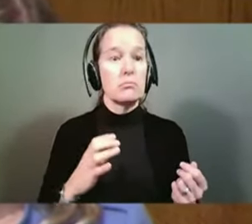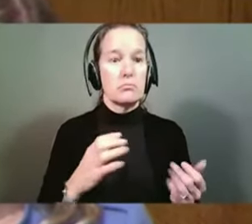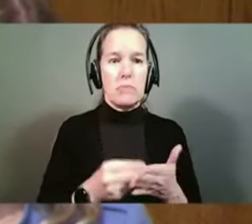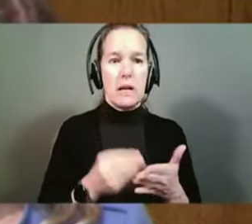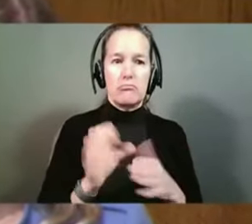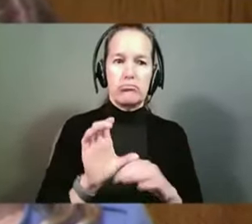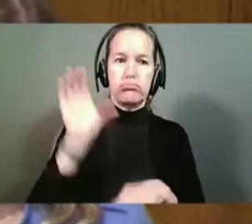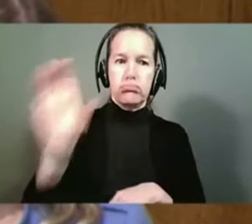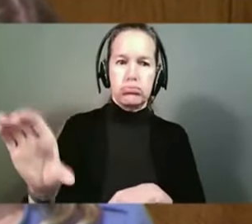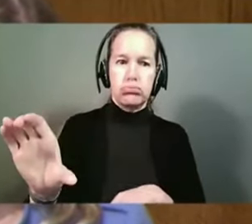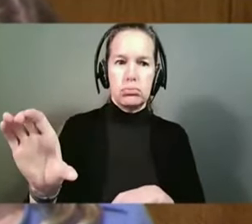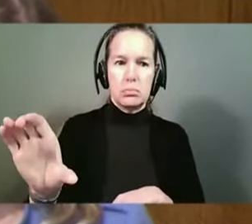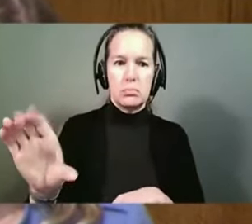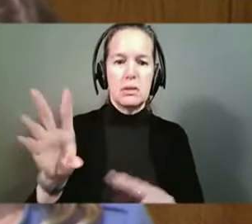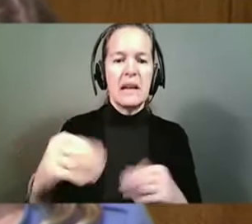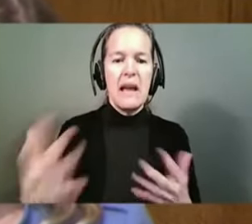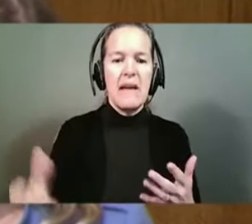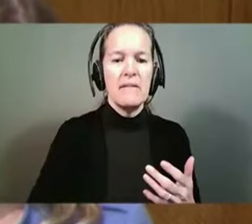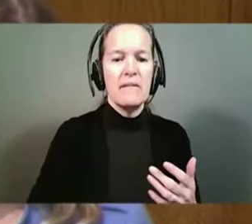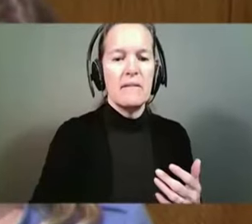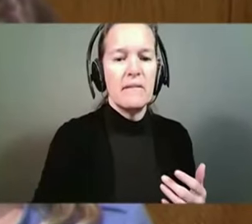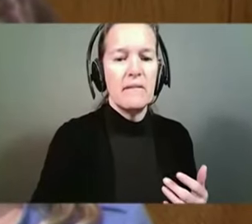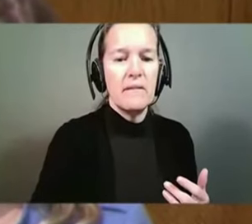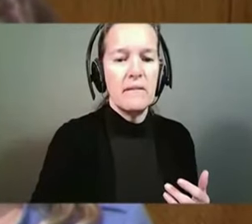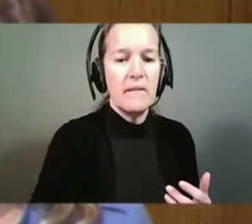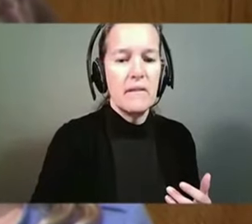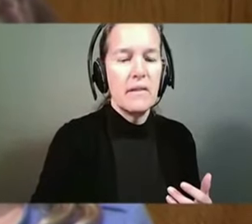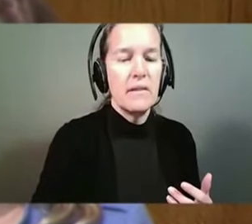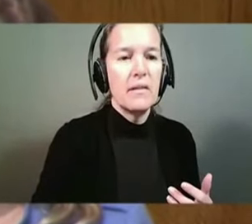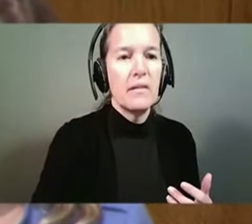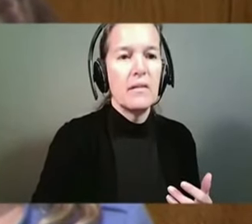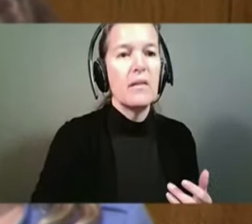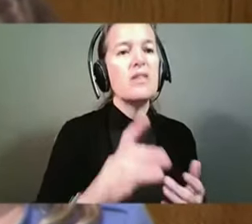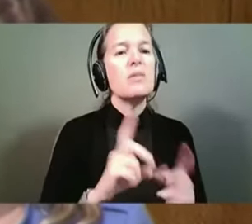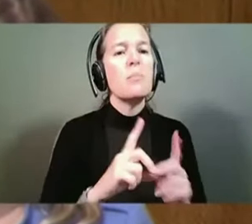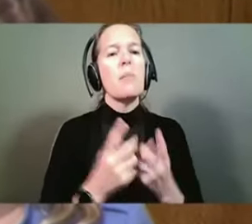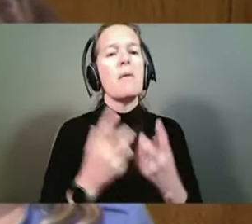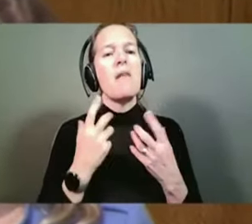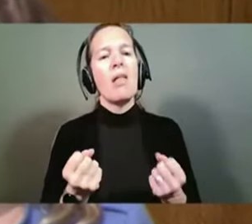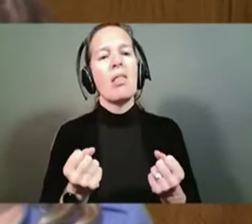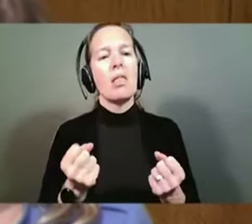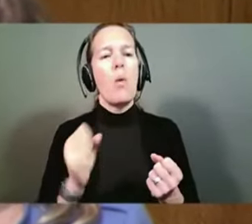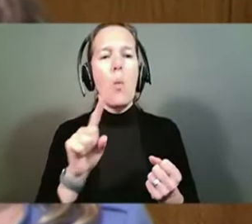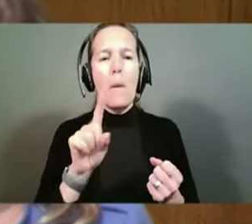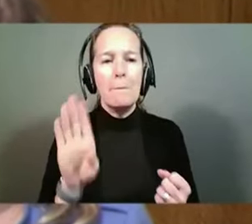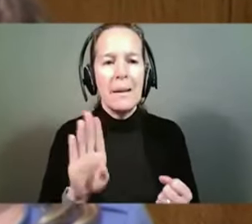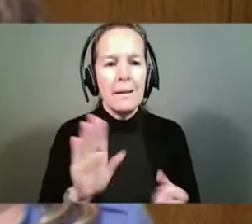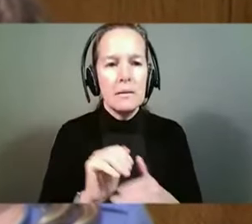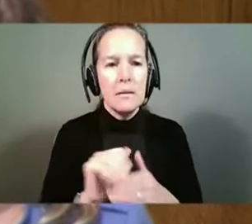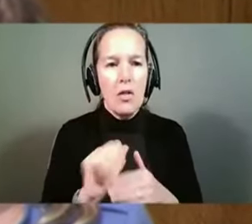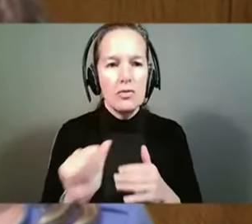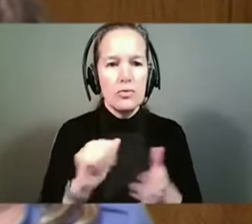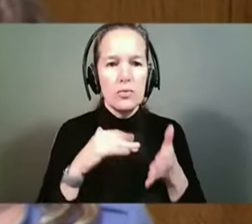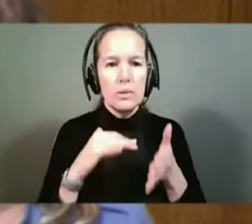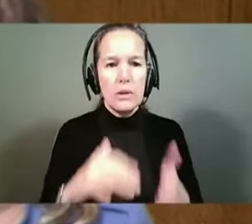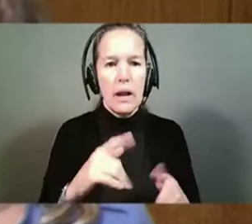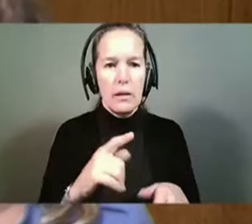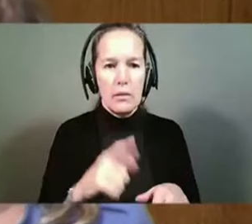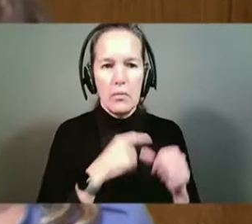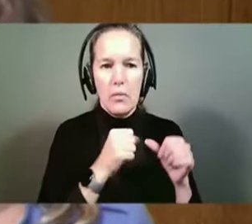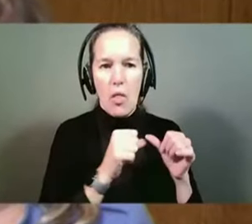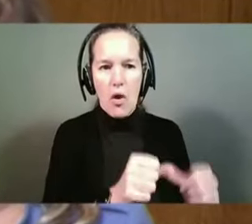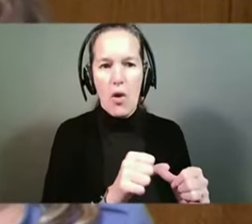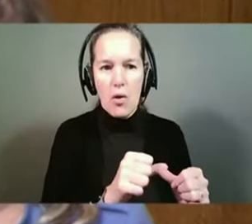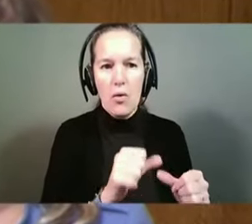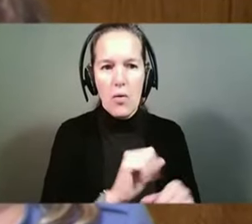the Department of Health and Human Services $1 billion to study long COVID. And last summer,